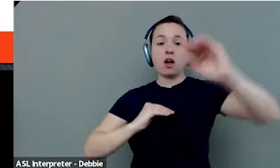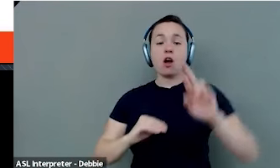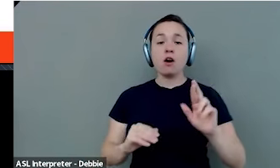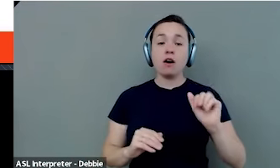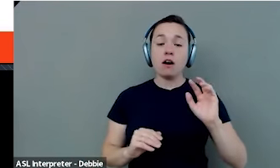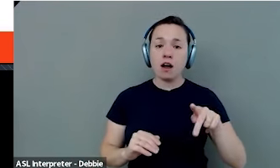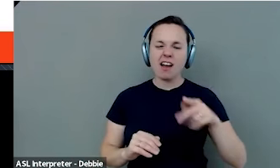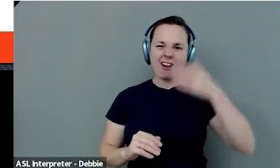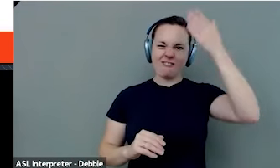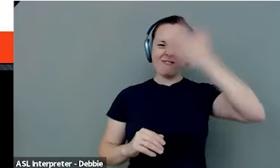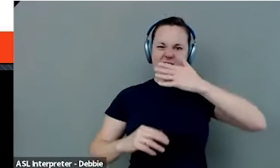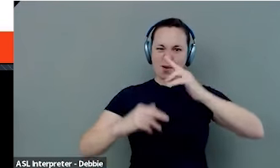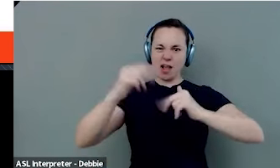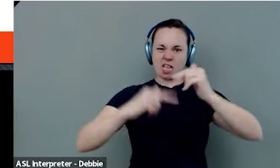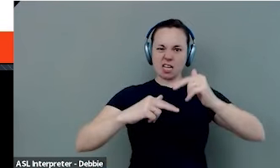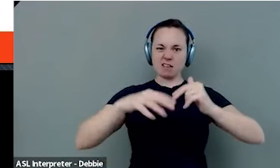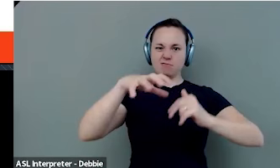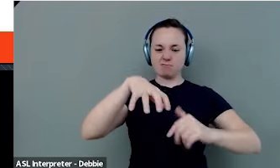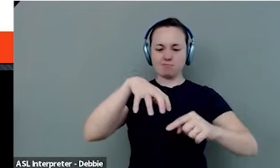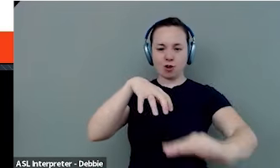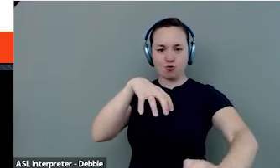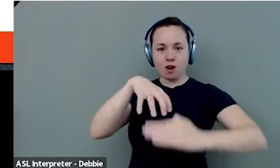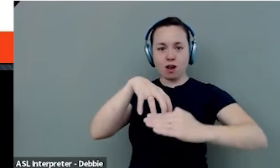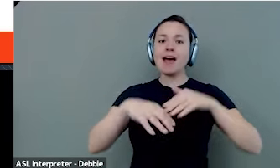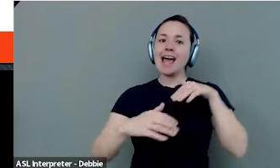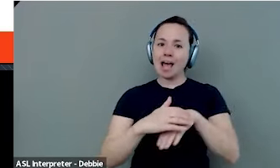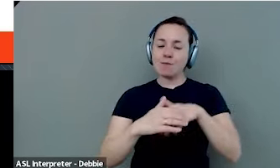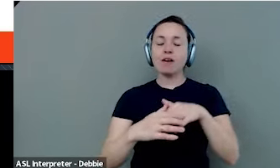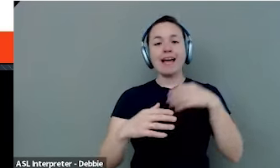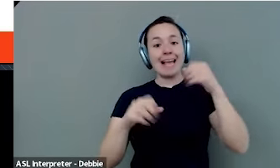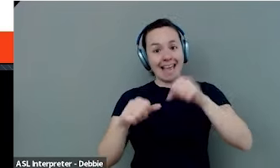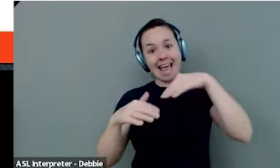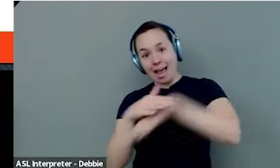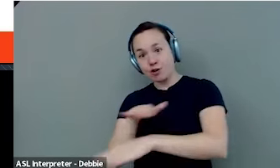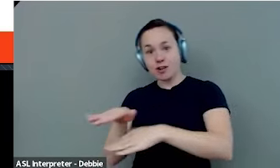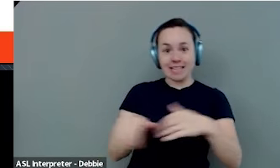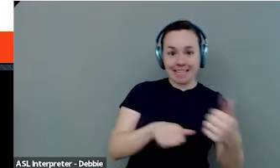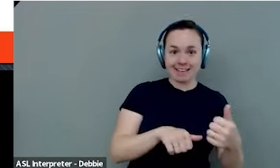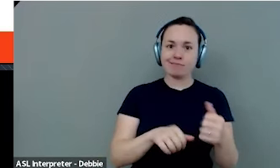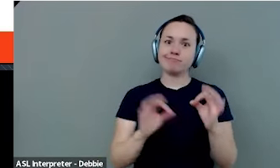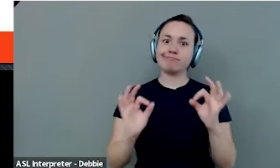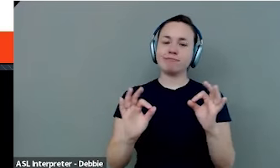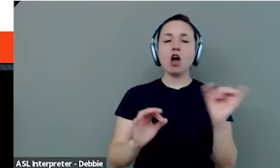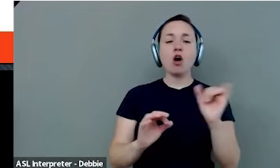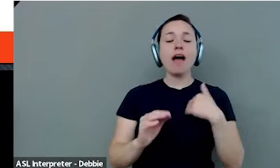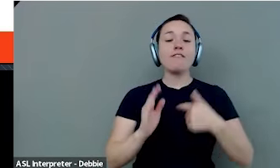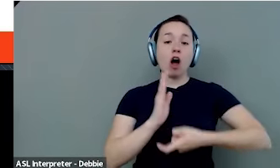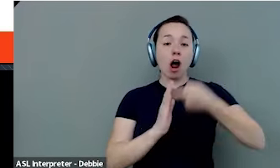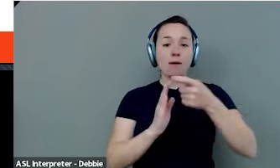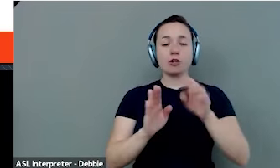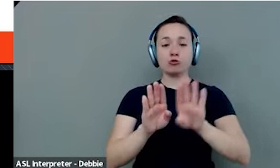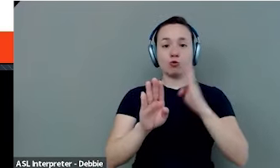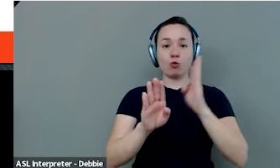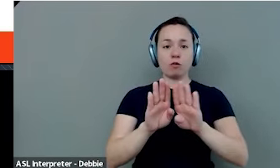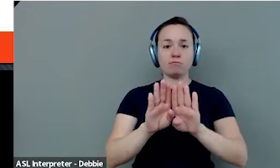in the front of our building, which creates an accessible entrance both in and out of our building, as well as automated front doors.